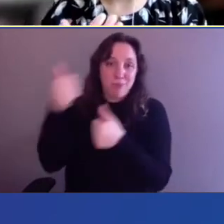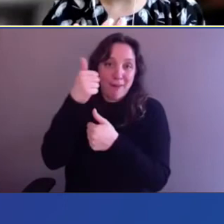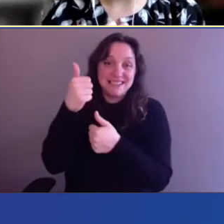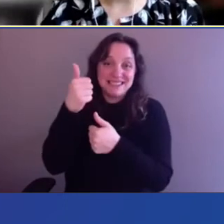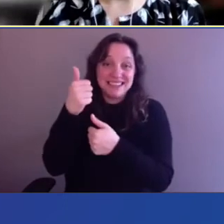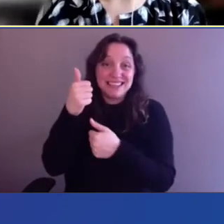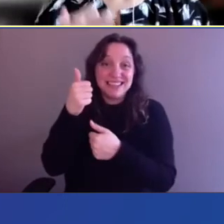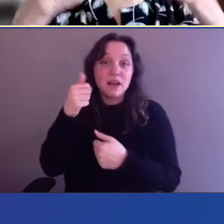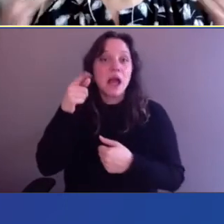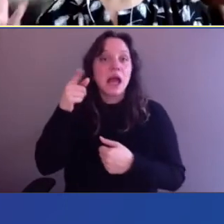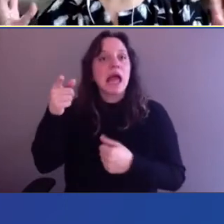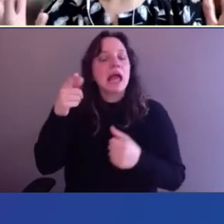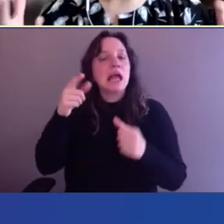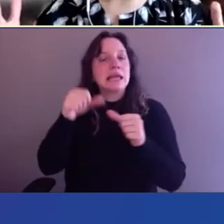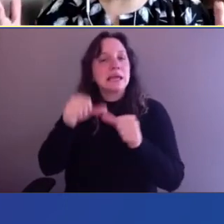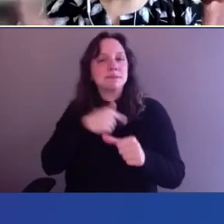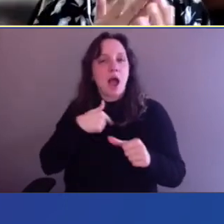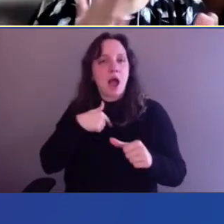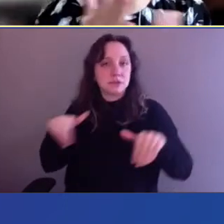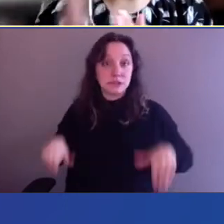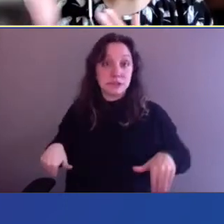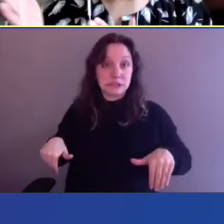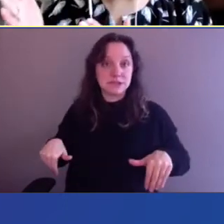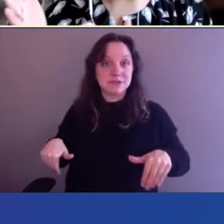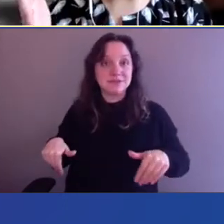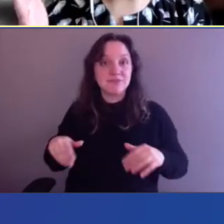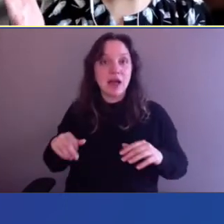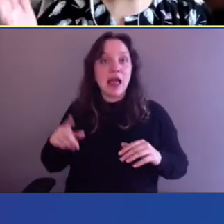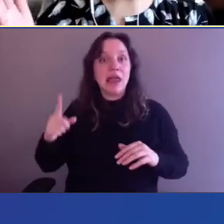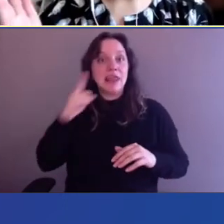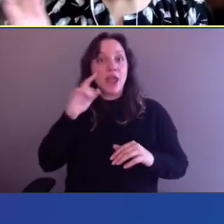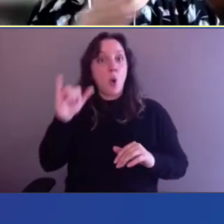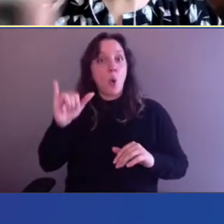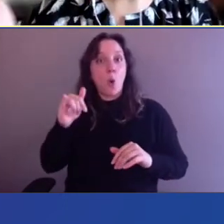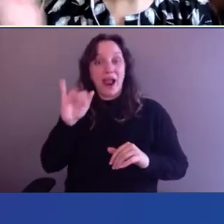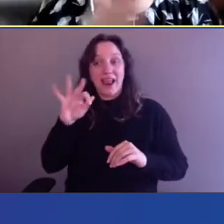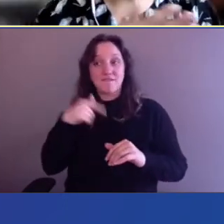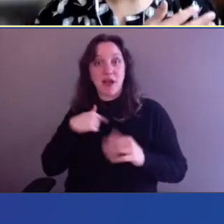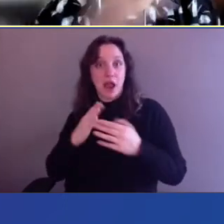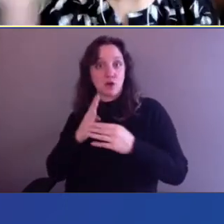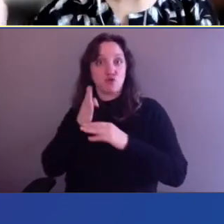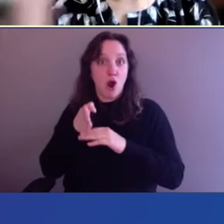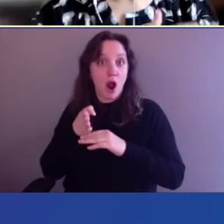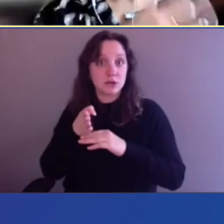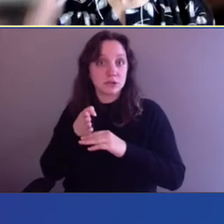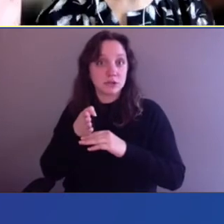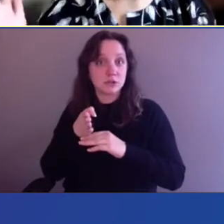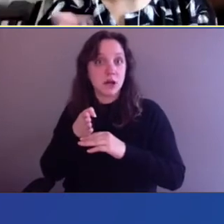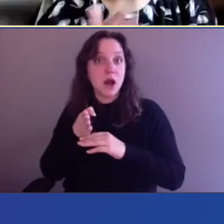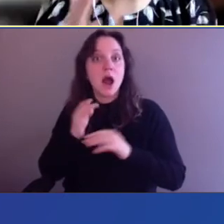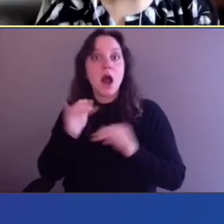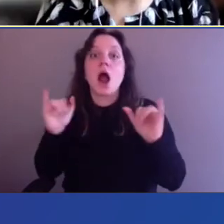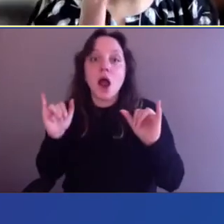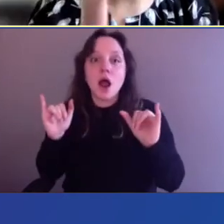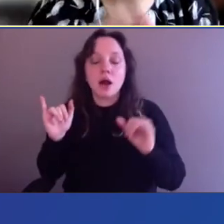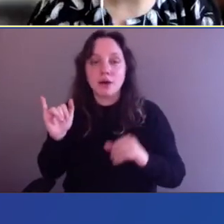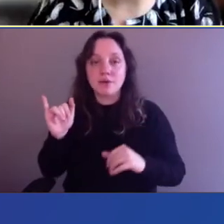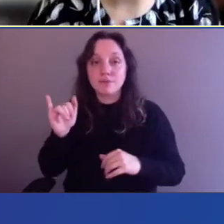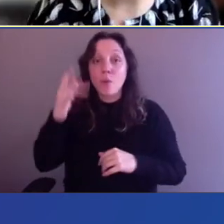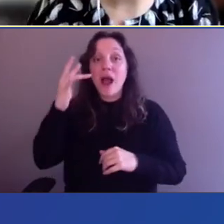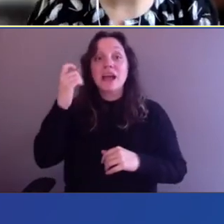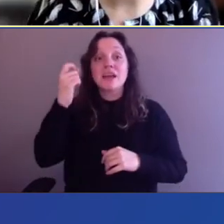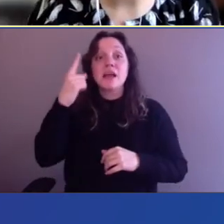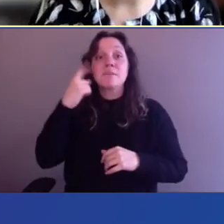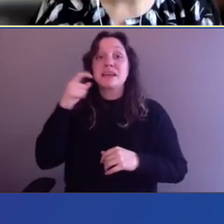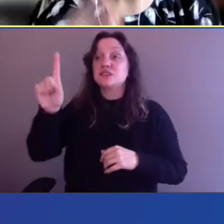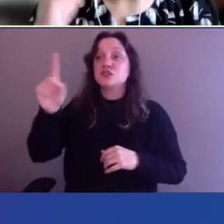is by addressing this fear that we have that we're going to step out of line, because it's only whiteness that is asking us to be one thing